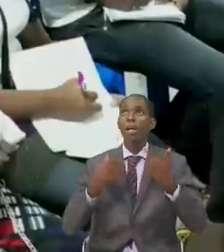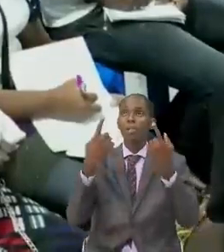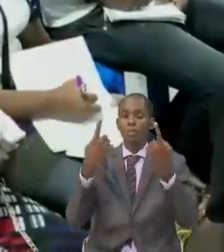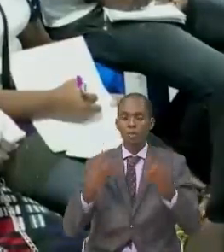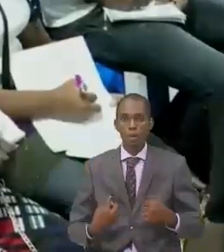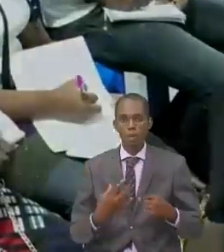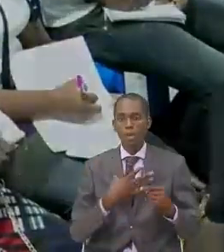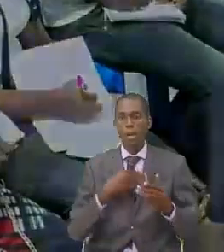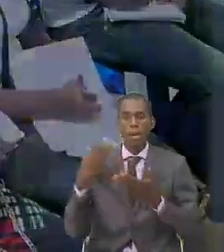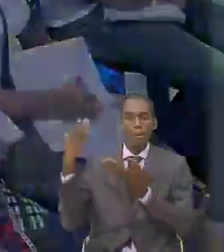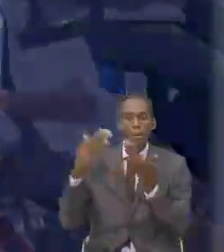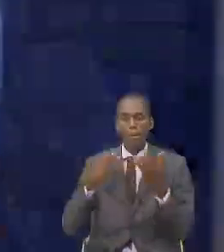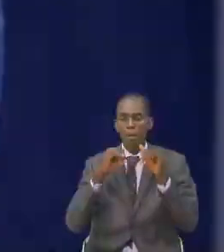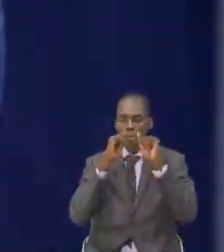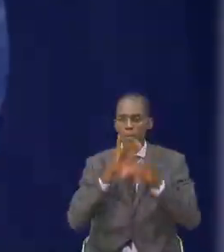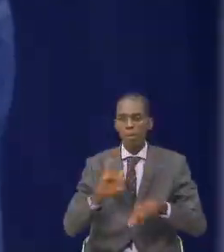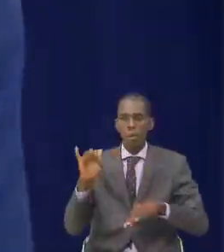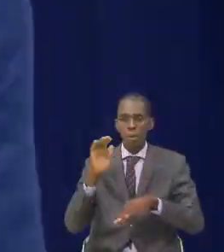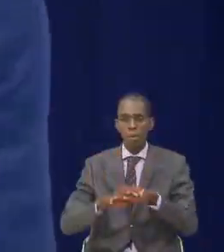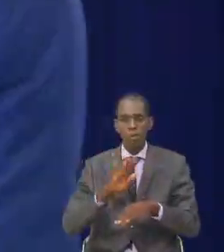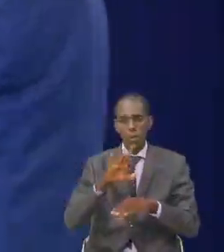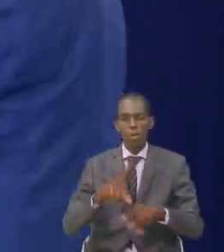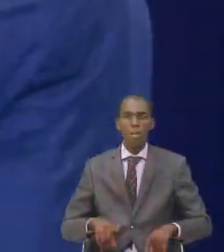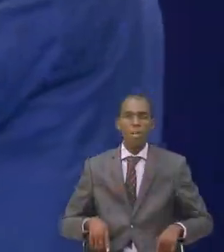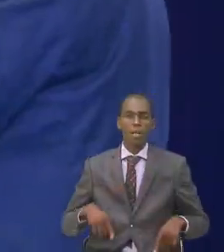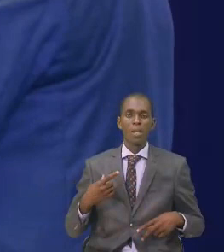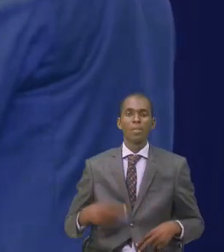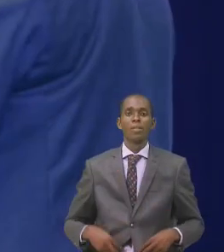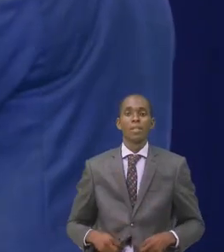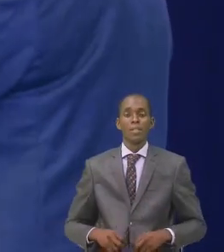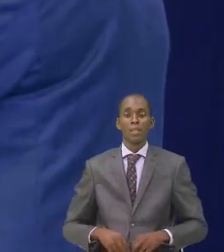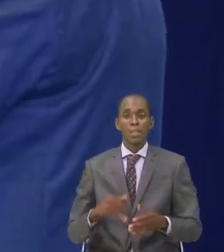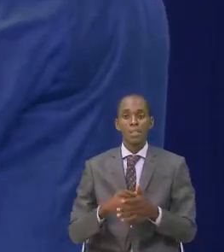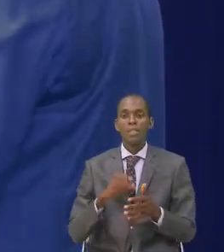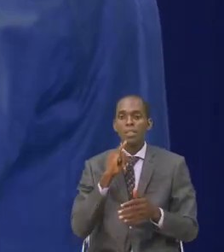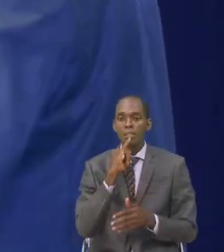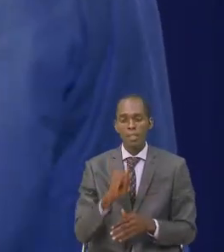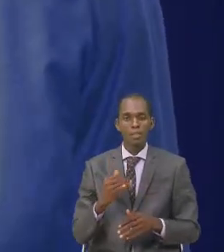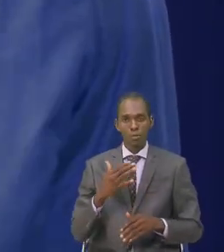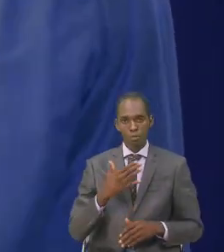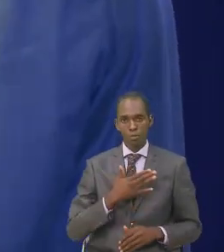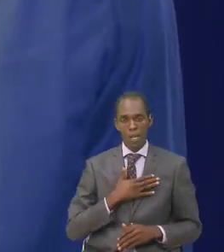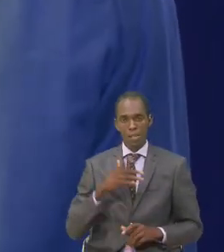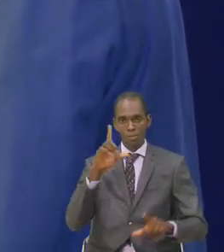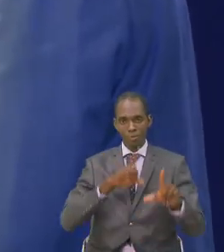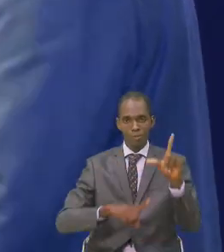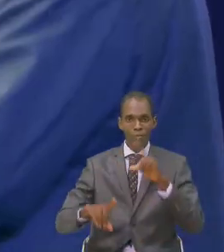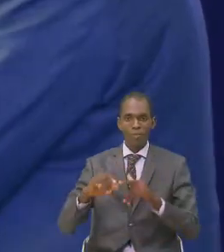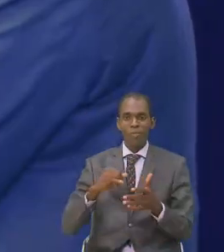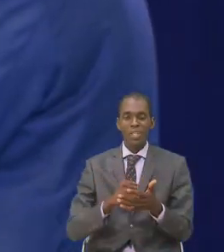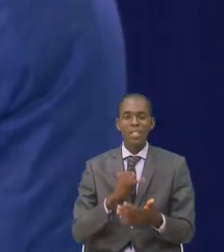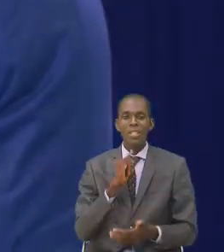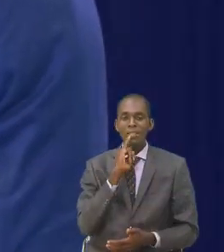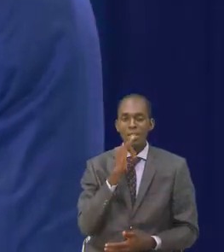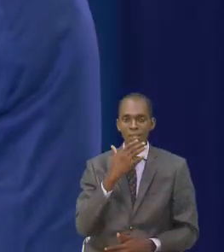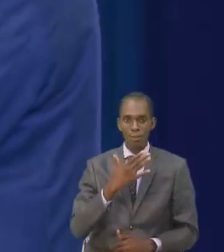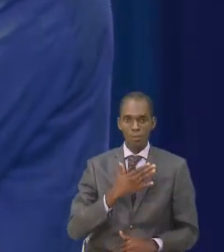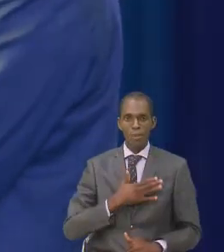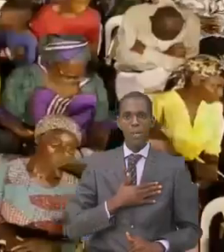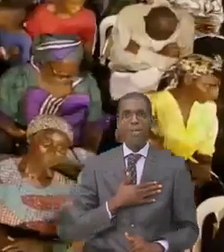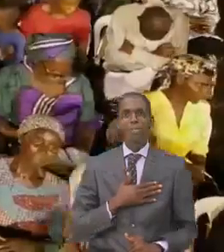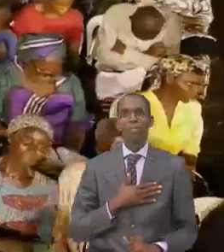the lack, the Lord has come and is bringing blessing upon your life. It is